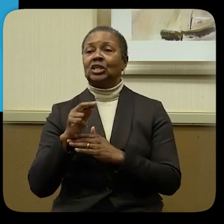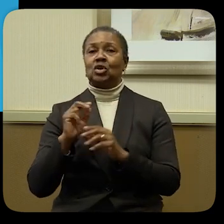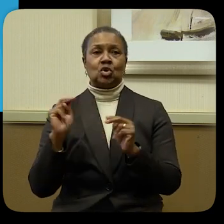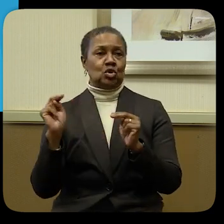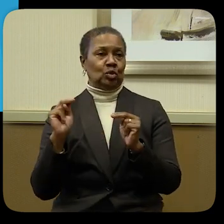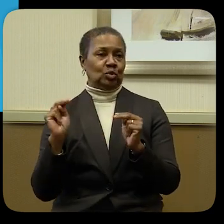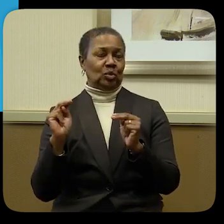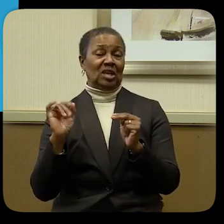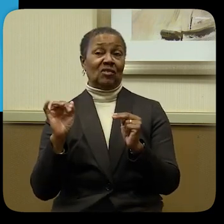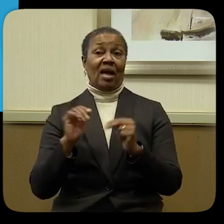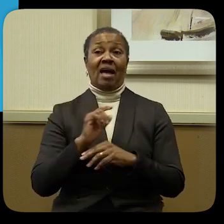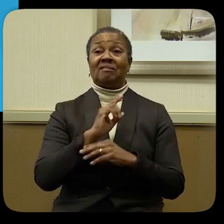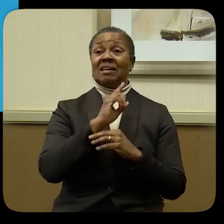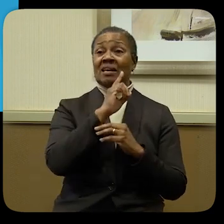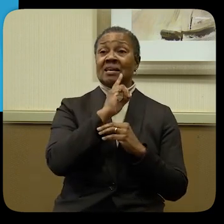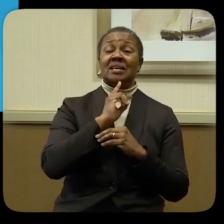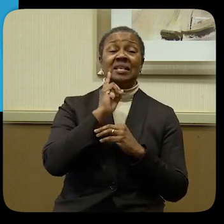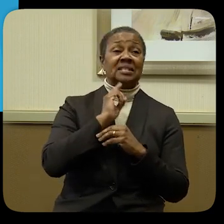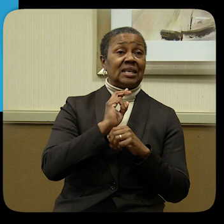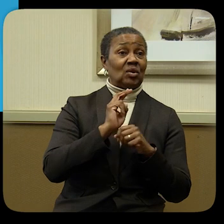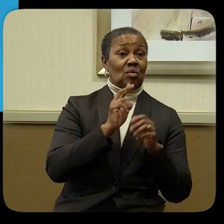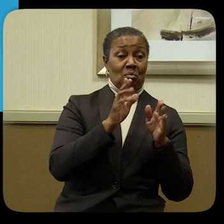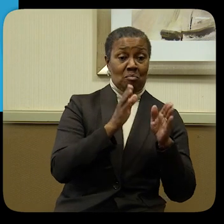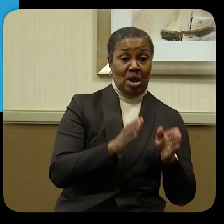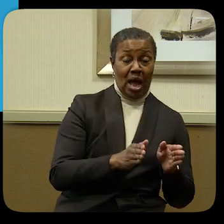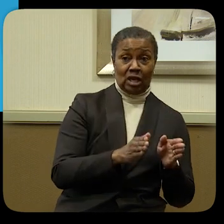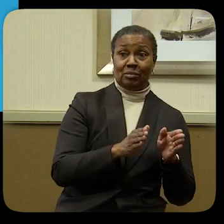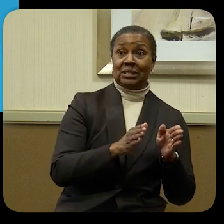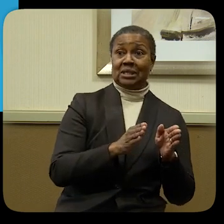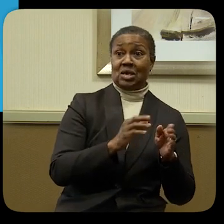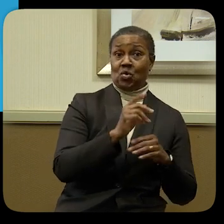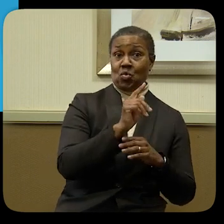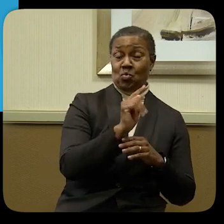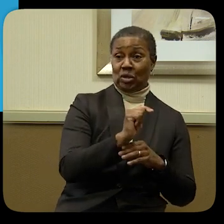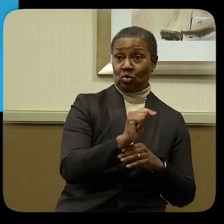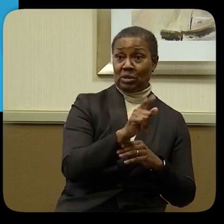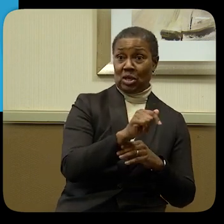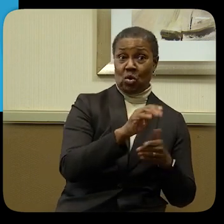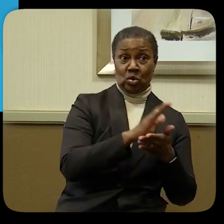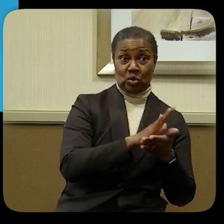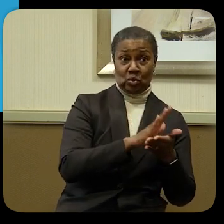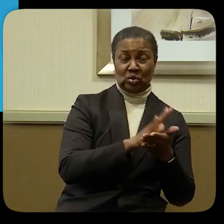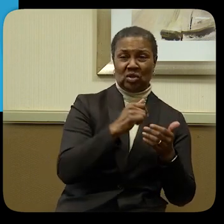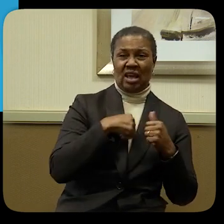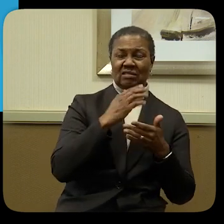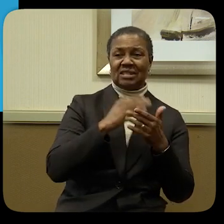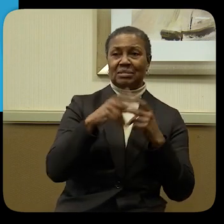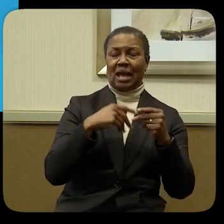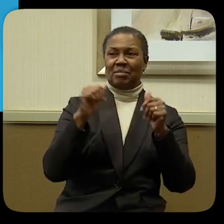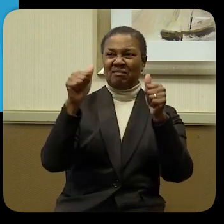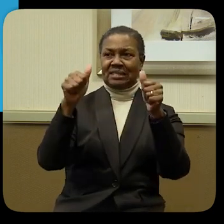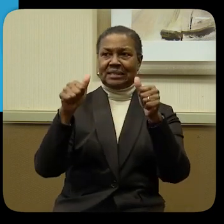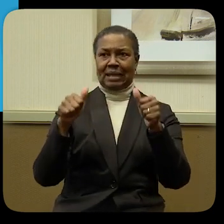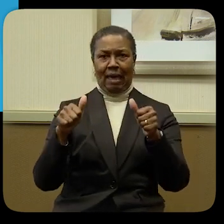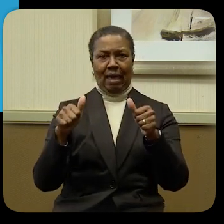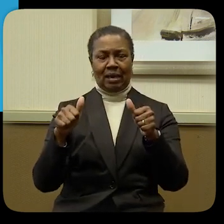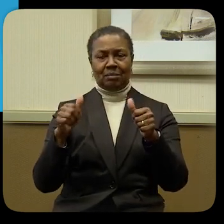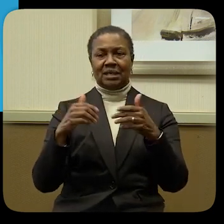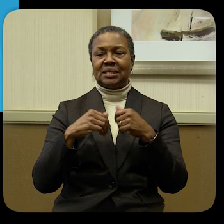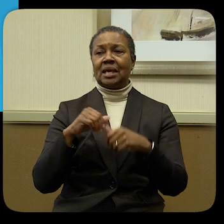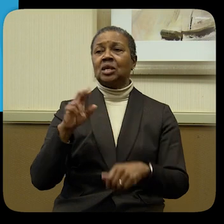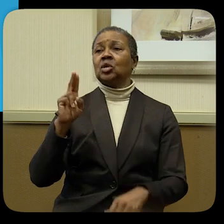single occupancy restrooms in your school, they should have some type of sign. Now, they may say